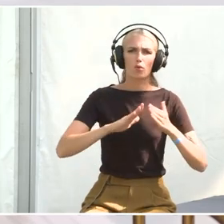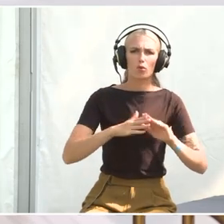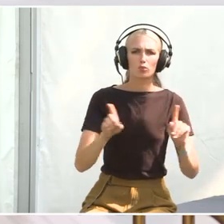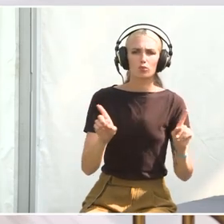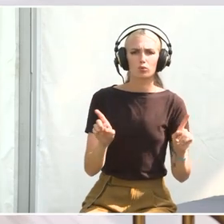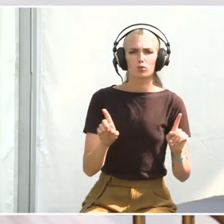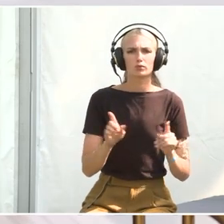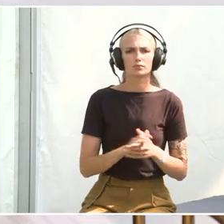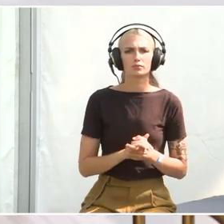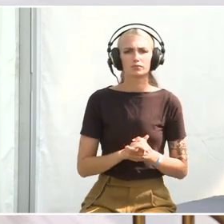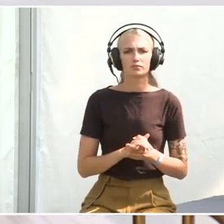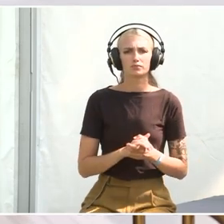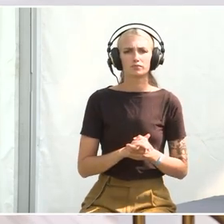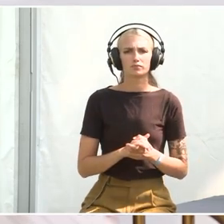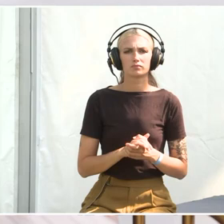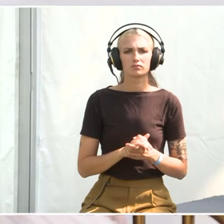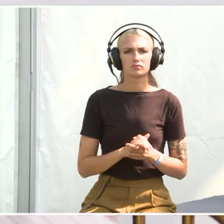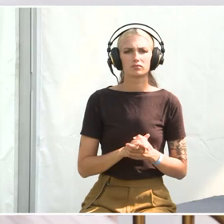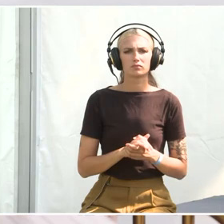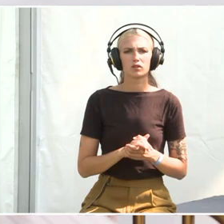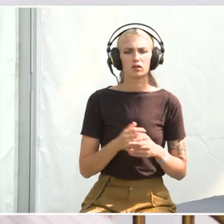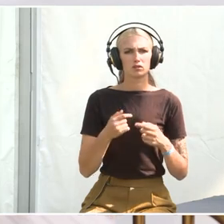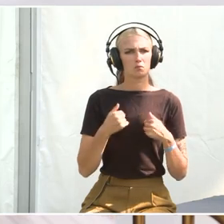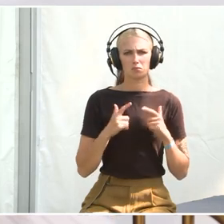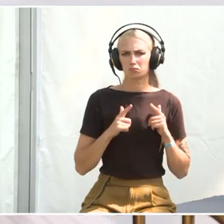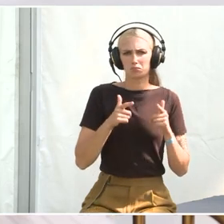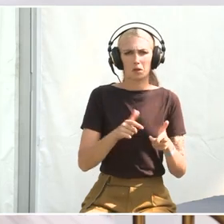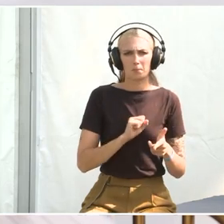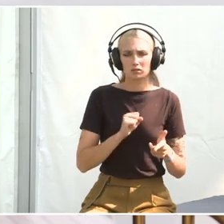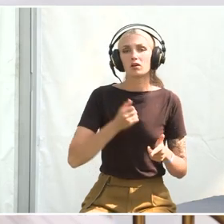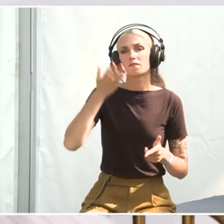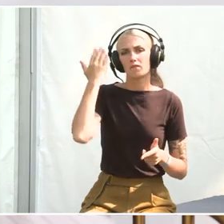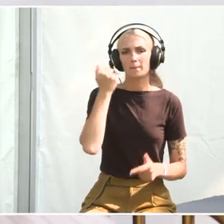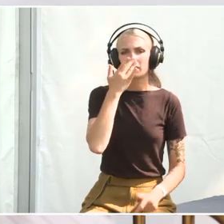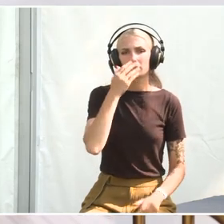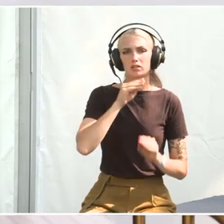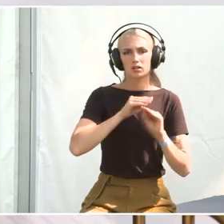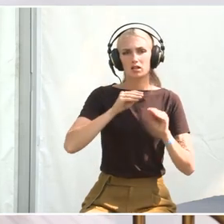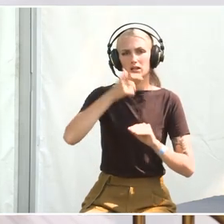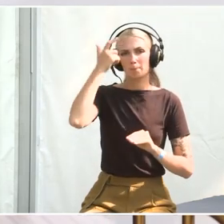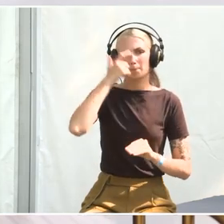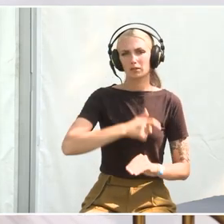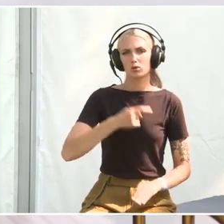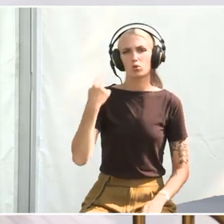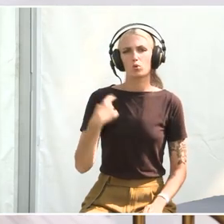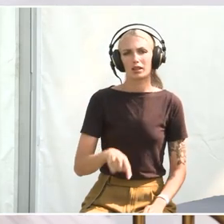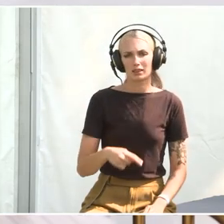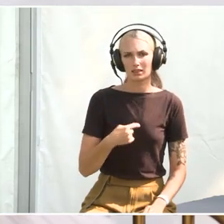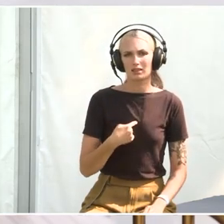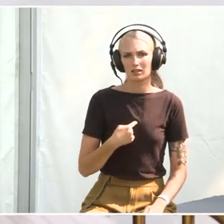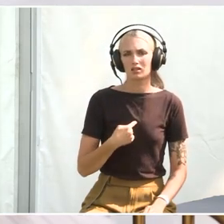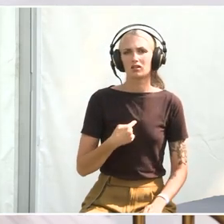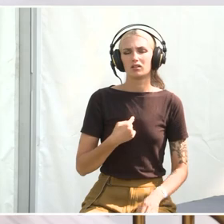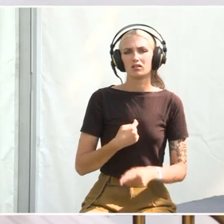And what brought me actually personally to that was that I actually used to be a math teacher, and I just had way too many